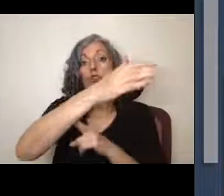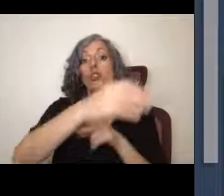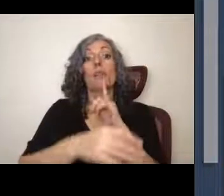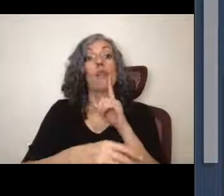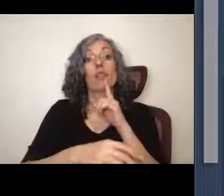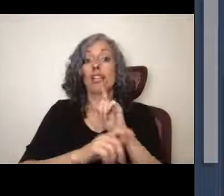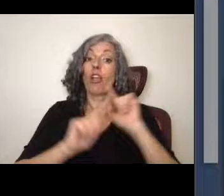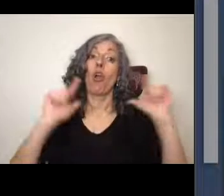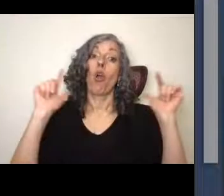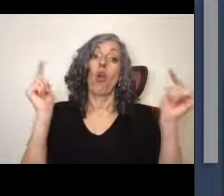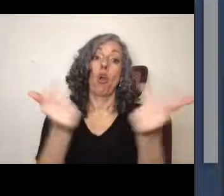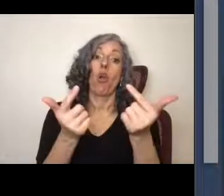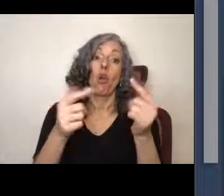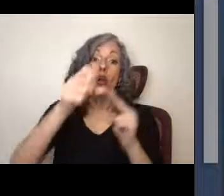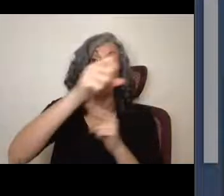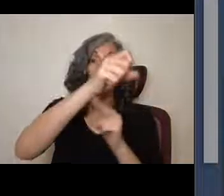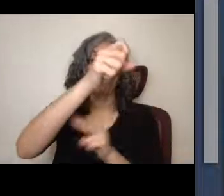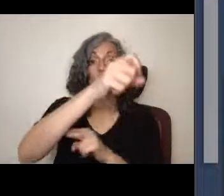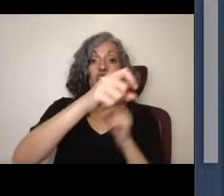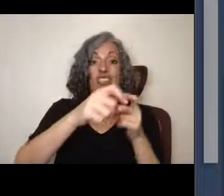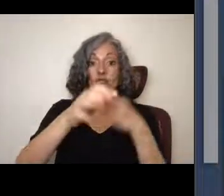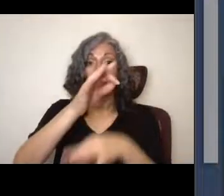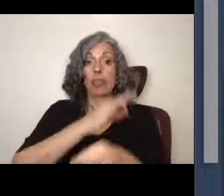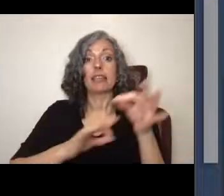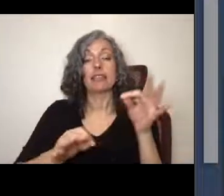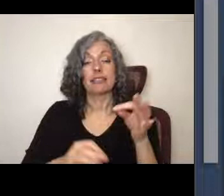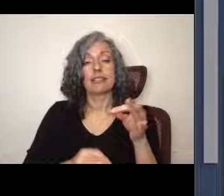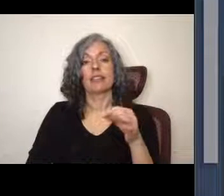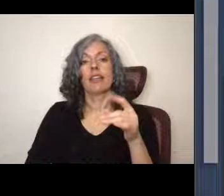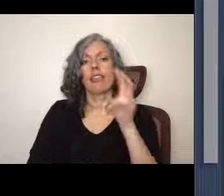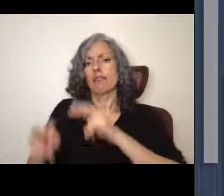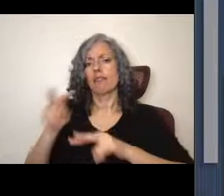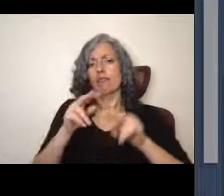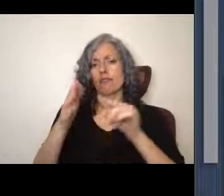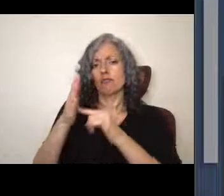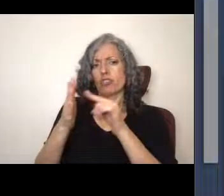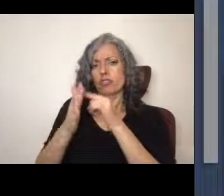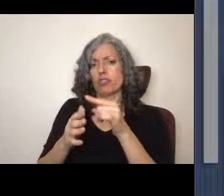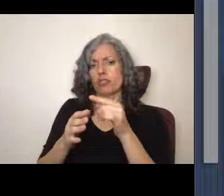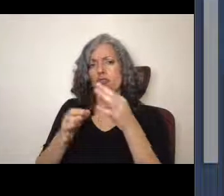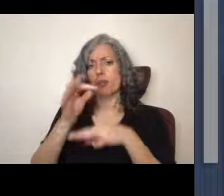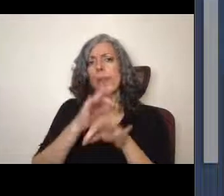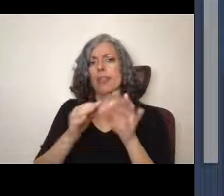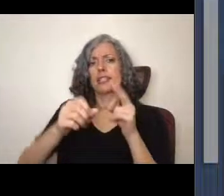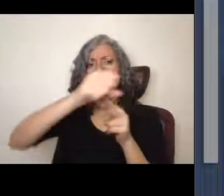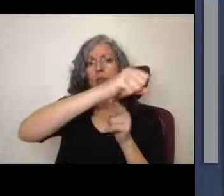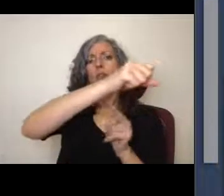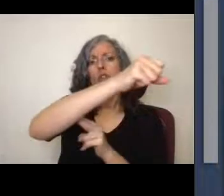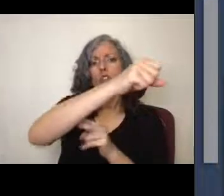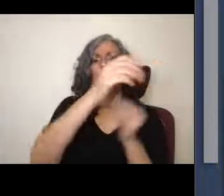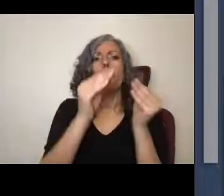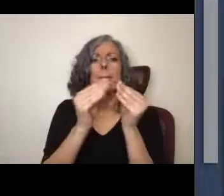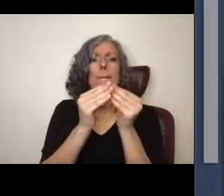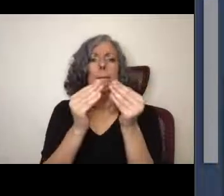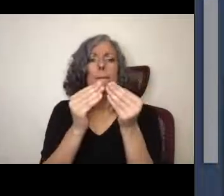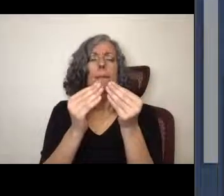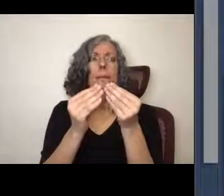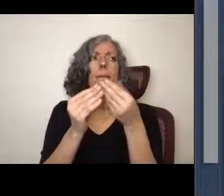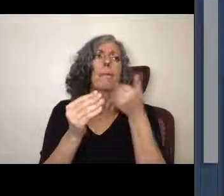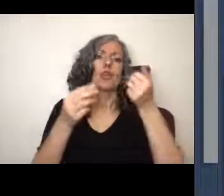seismic retrofit. And after performing a cost-benefit analysis, it was determined that replacing the bridge would be more cost-effective